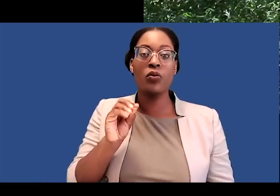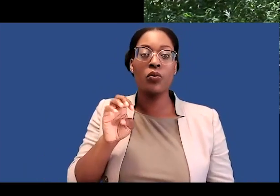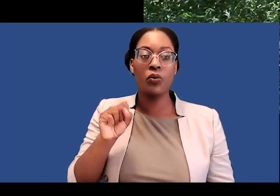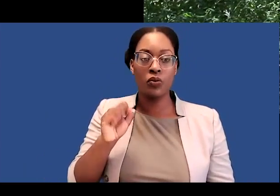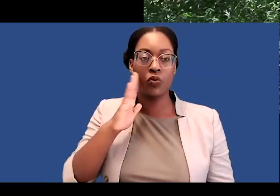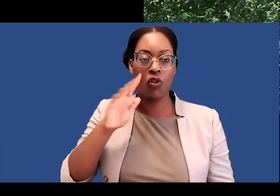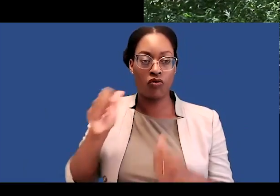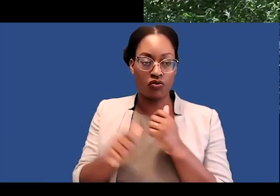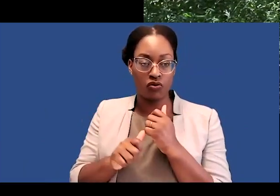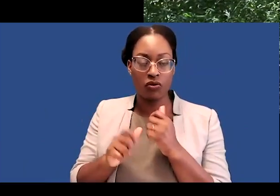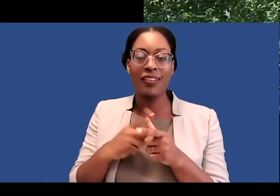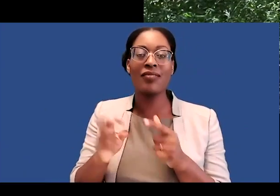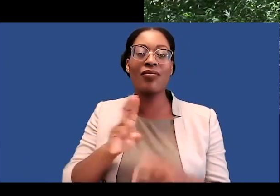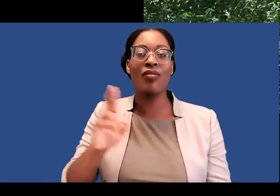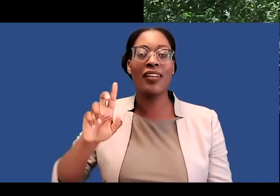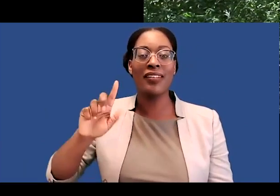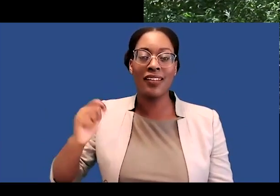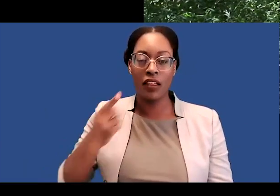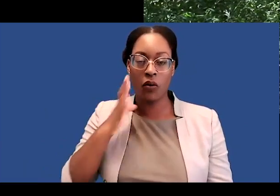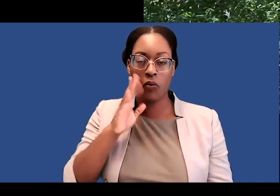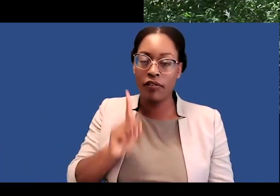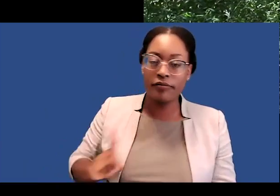From here, we're just going to raise the right leg straight up.